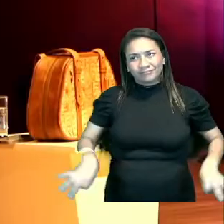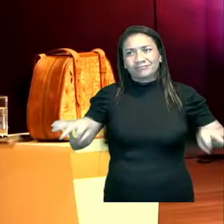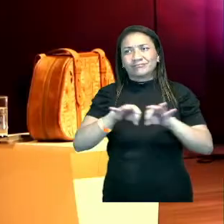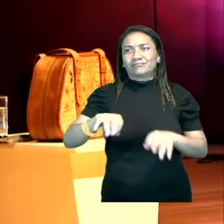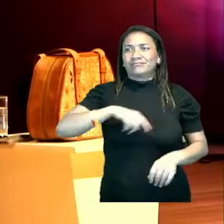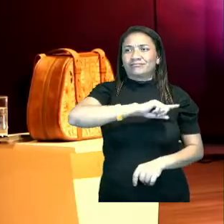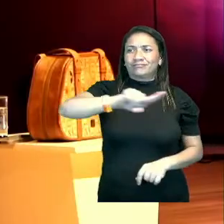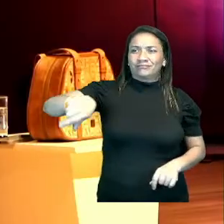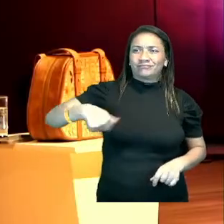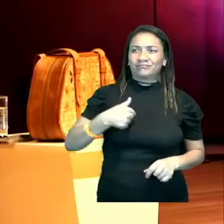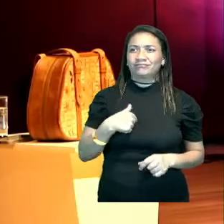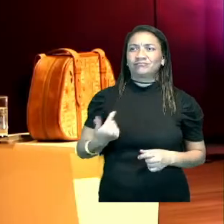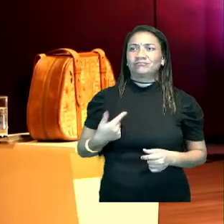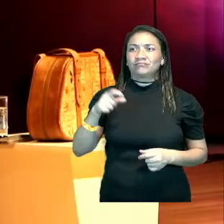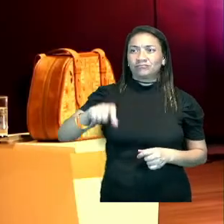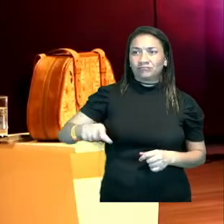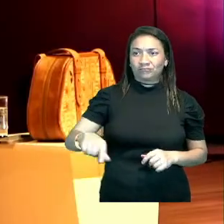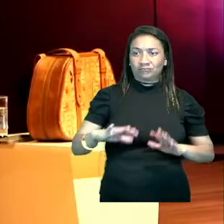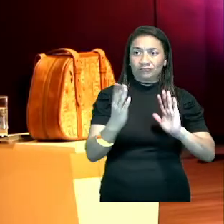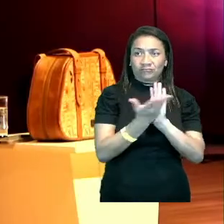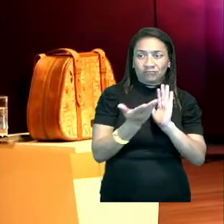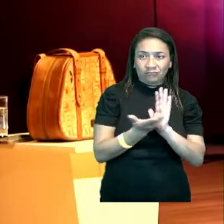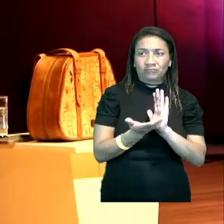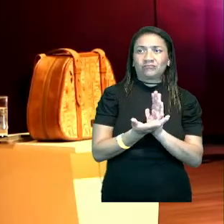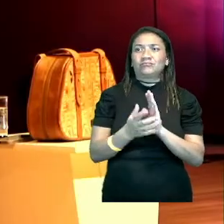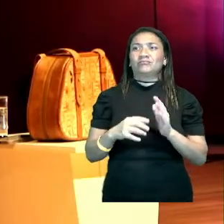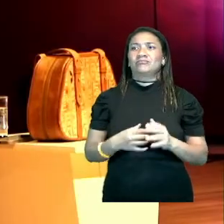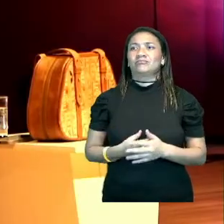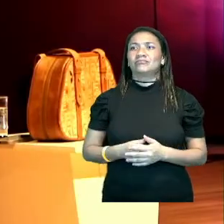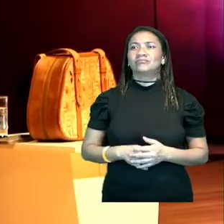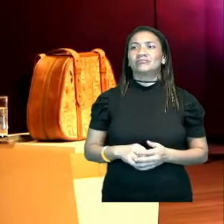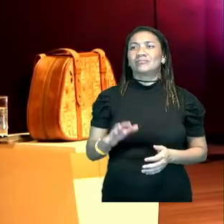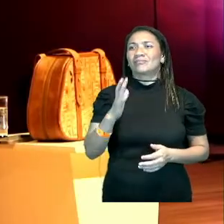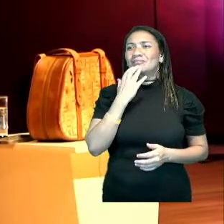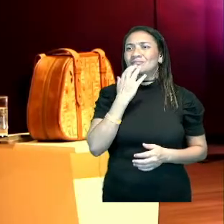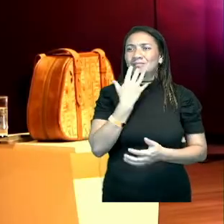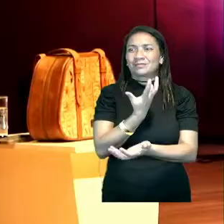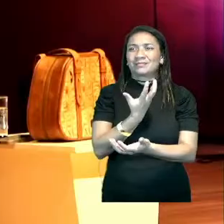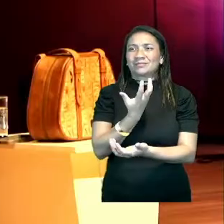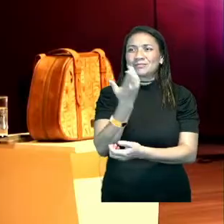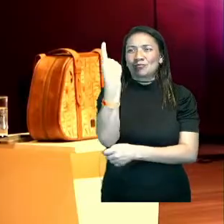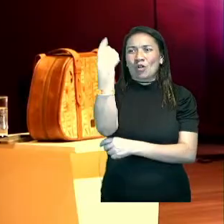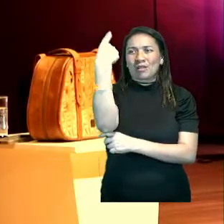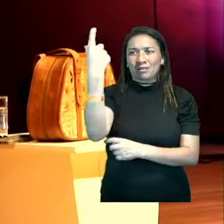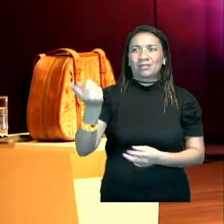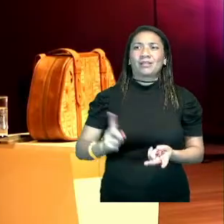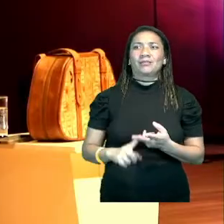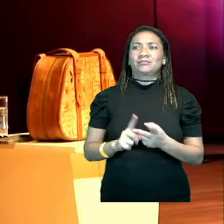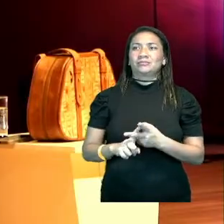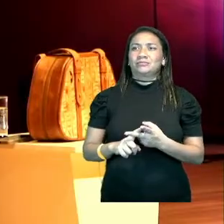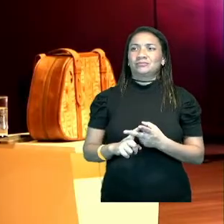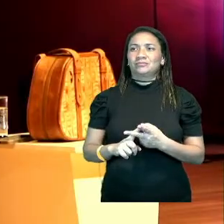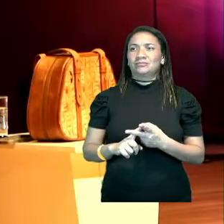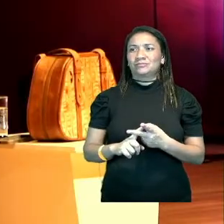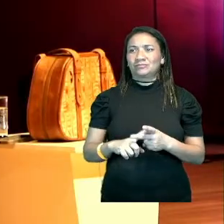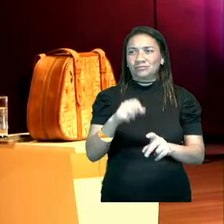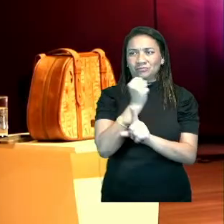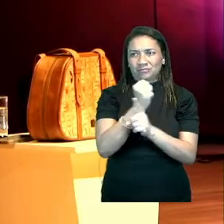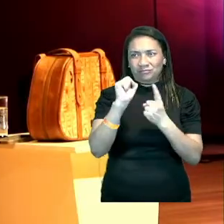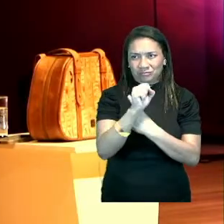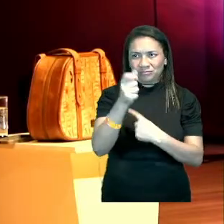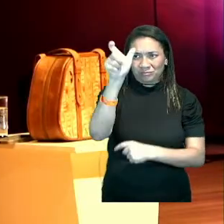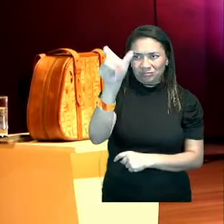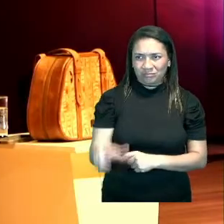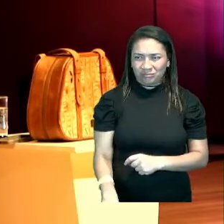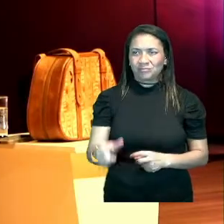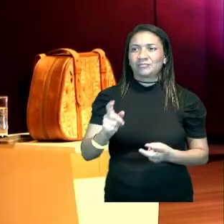in political science, those who are studying in sociology, those who are studying in history, to understand culture